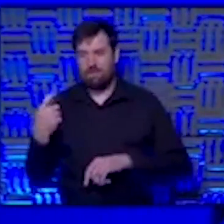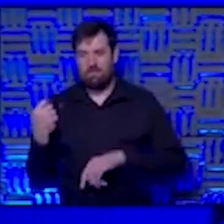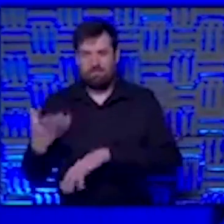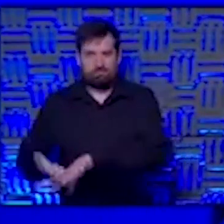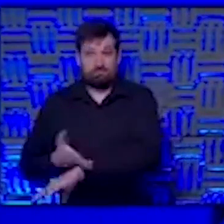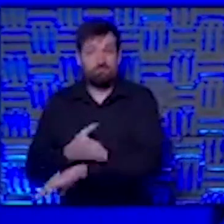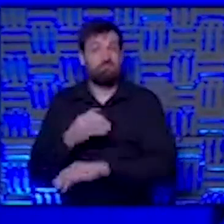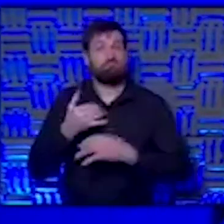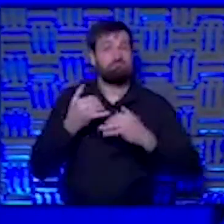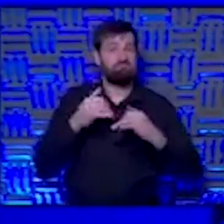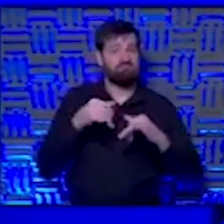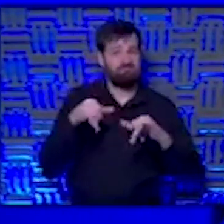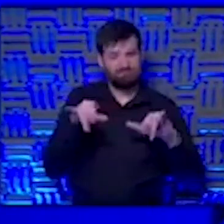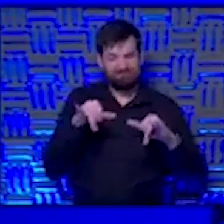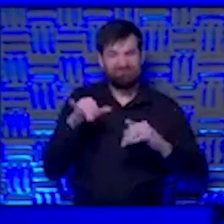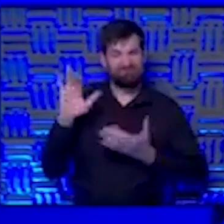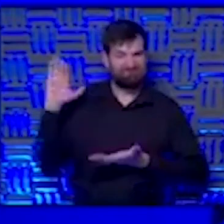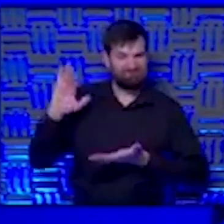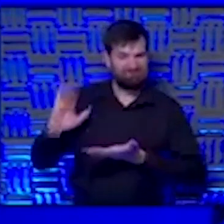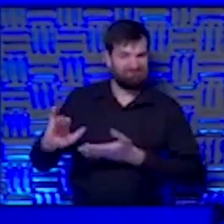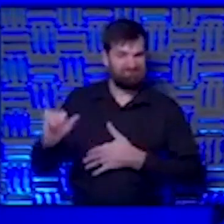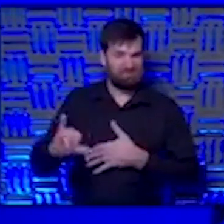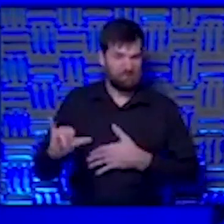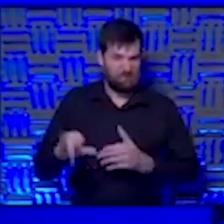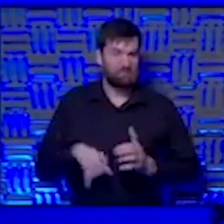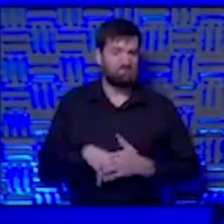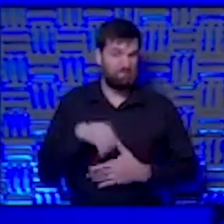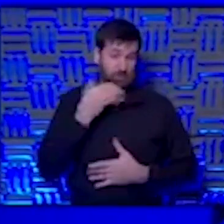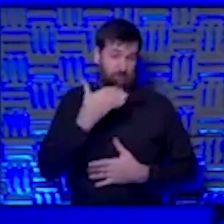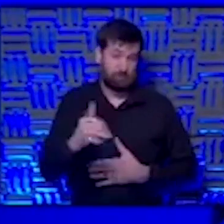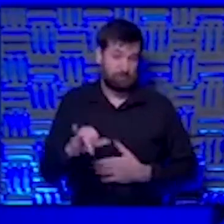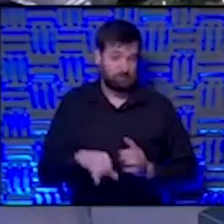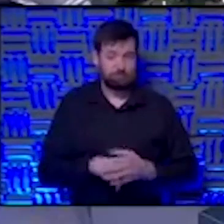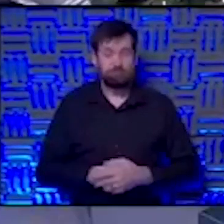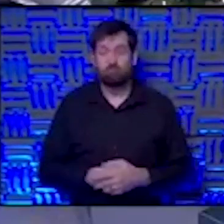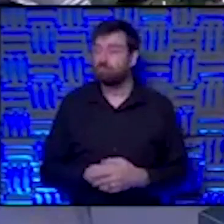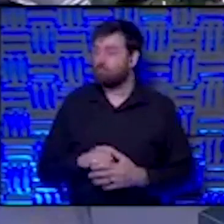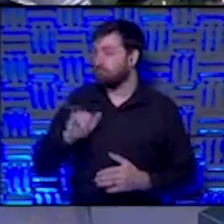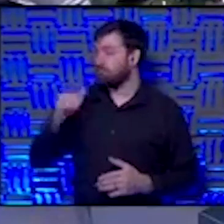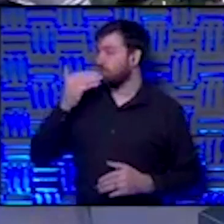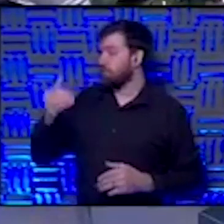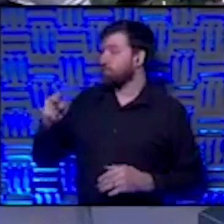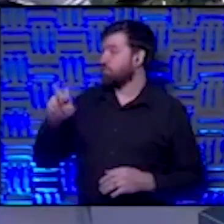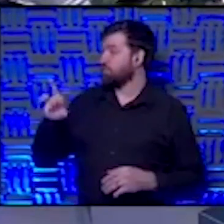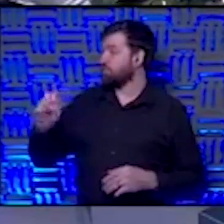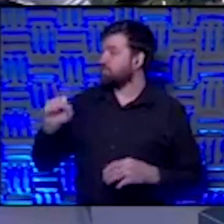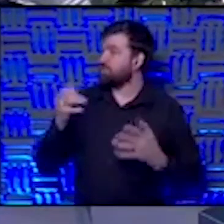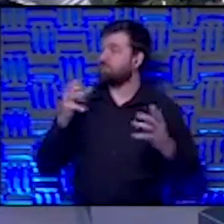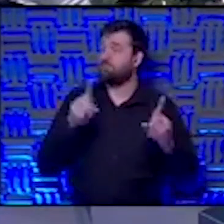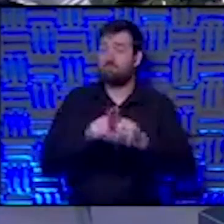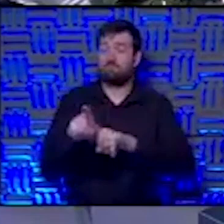acute infections seem to be decreasing as well, which is another good thing. Yeah, so that's really good news. I also want to